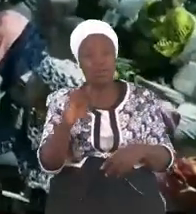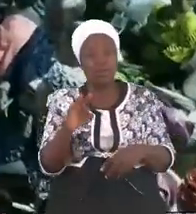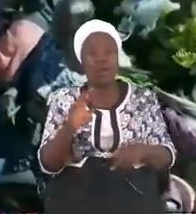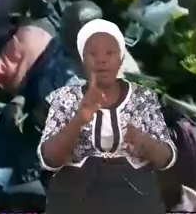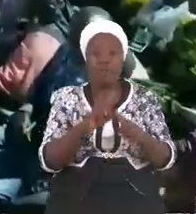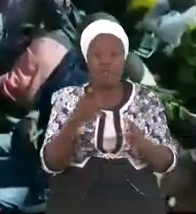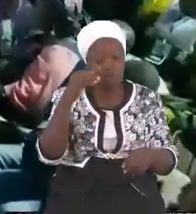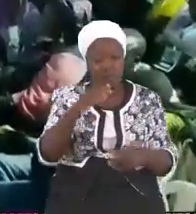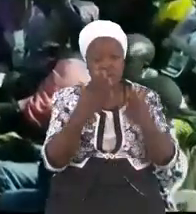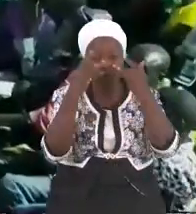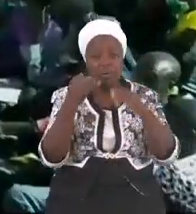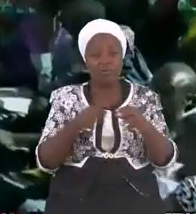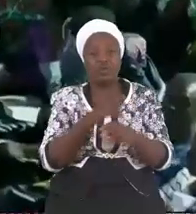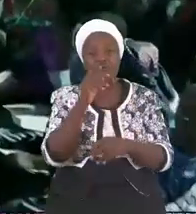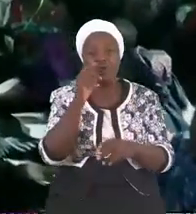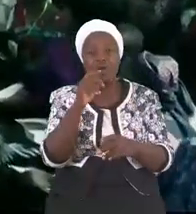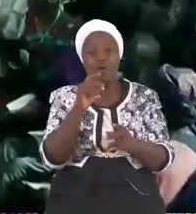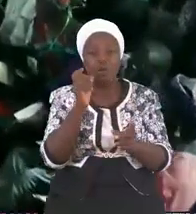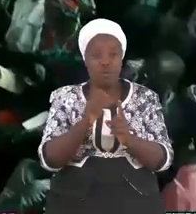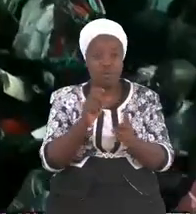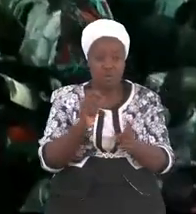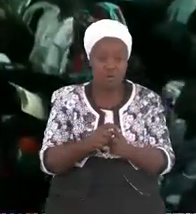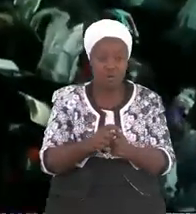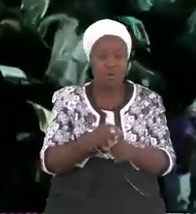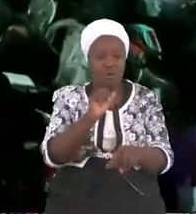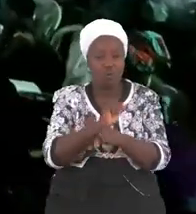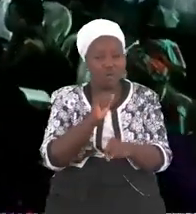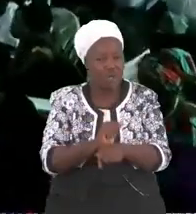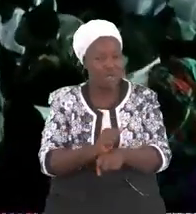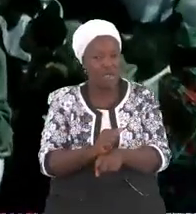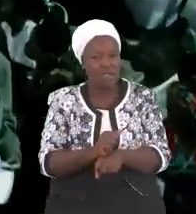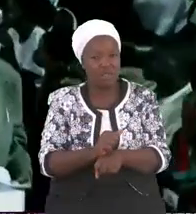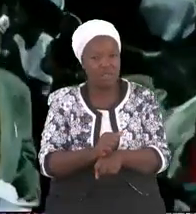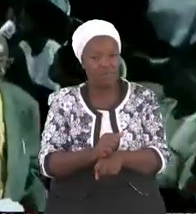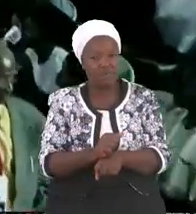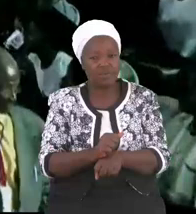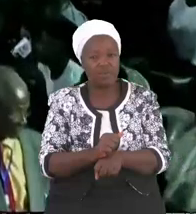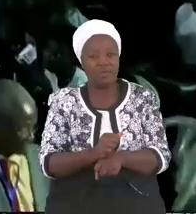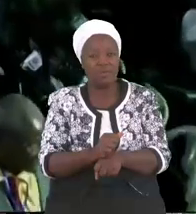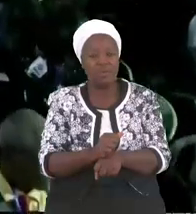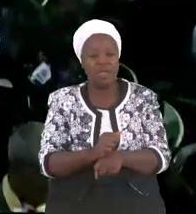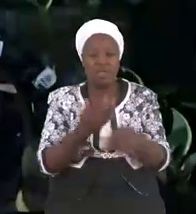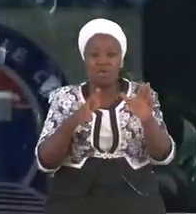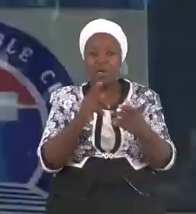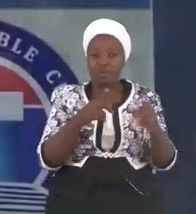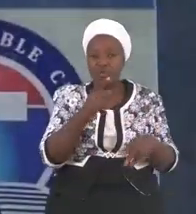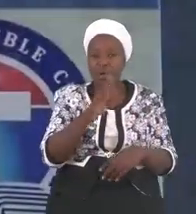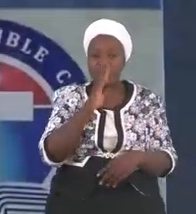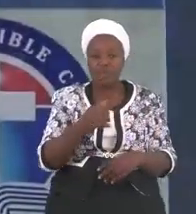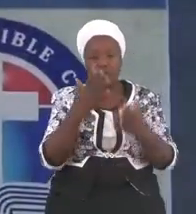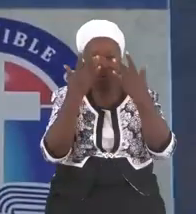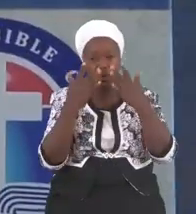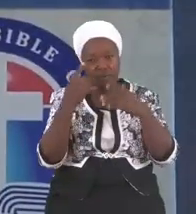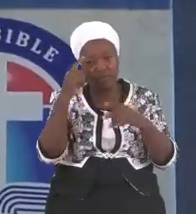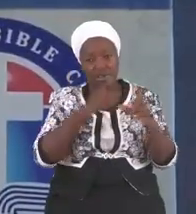world worketh death. Now, your being sorry before the Lord will bring salvation to you right